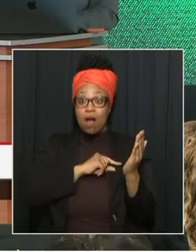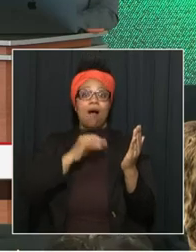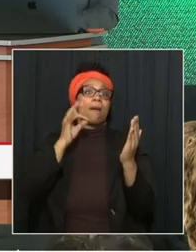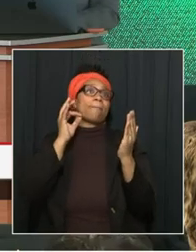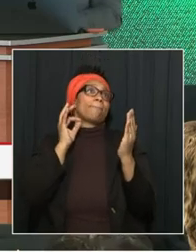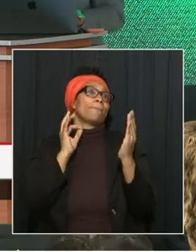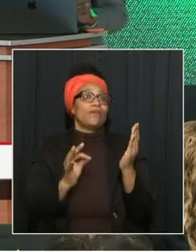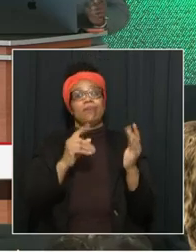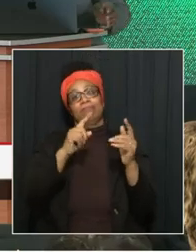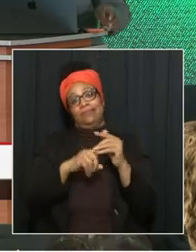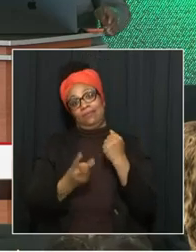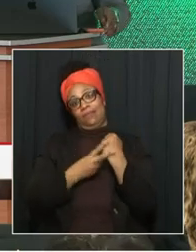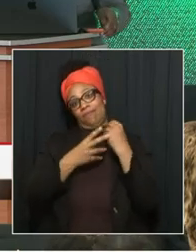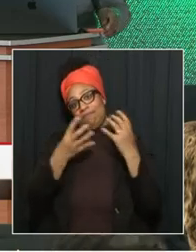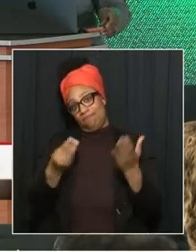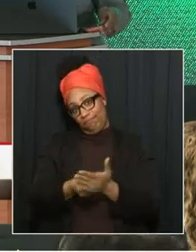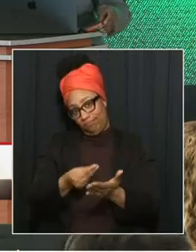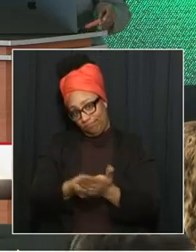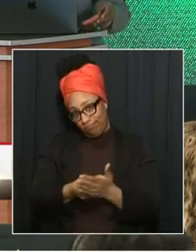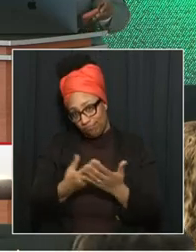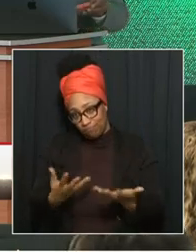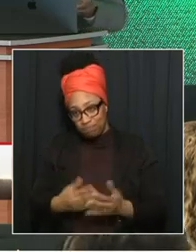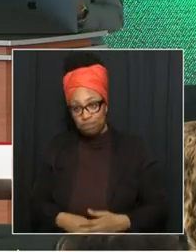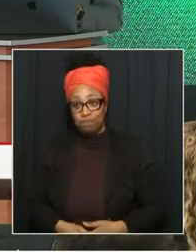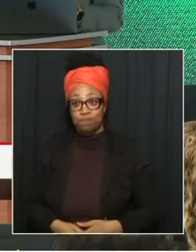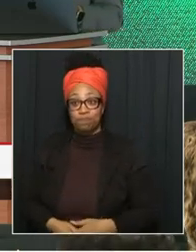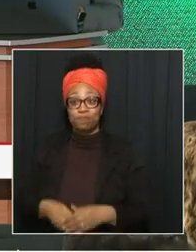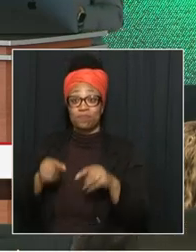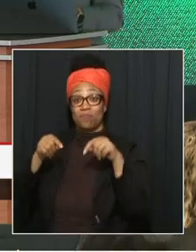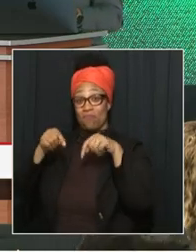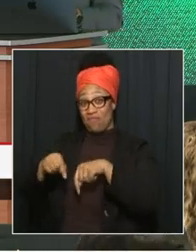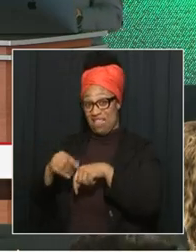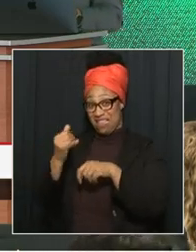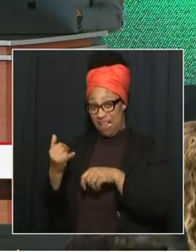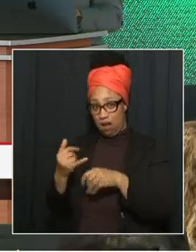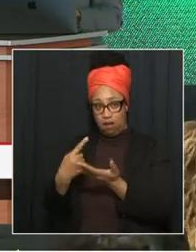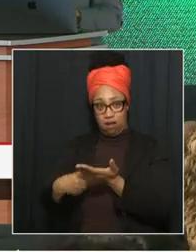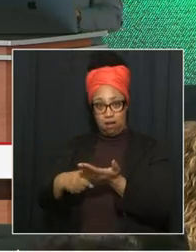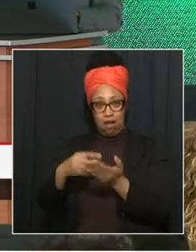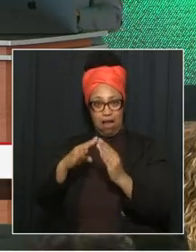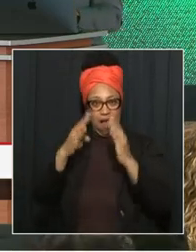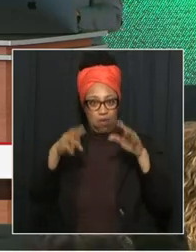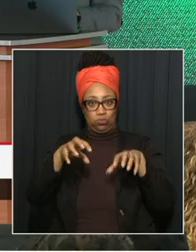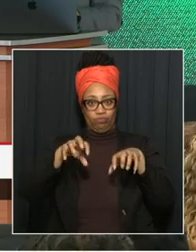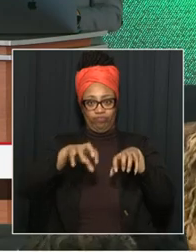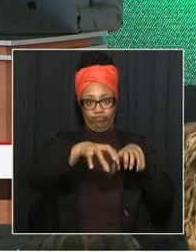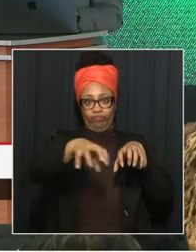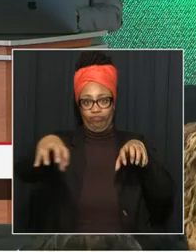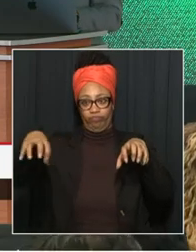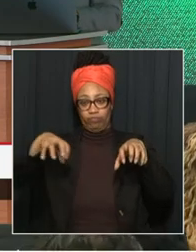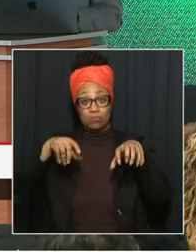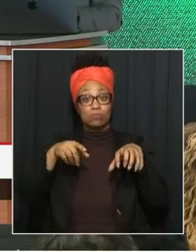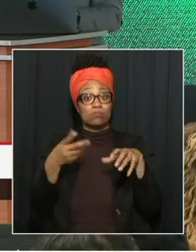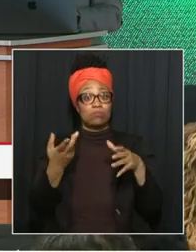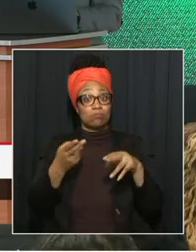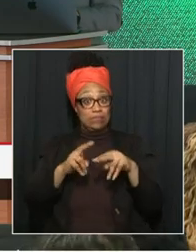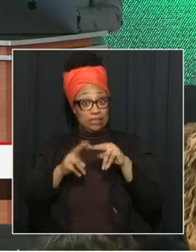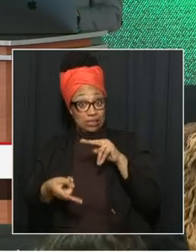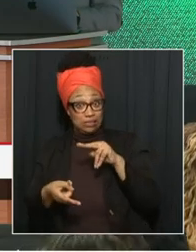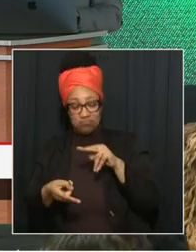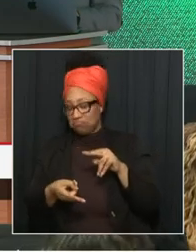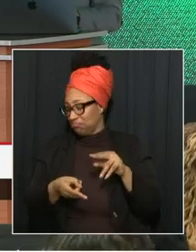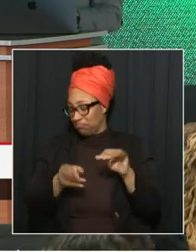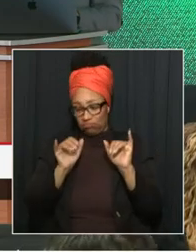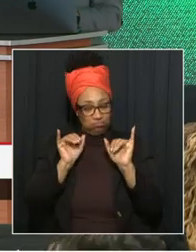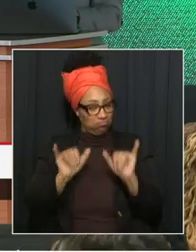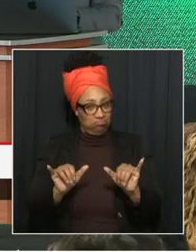had any changes to that, I don't think. No. Although there was one proposed. It's adjusted for inflation every year. So there's like a